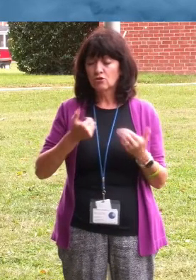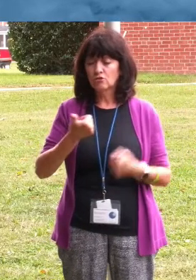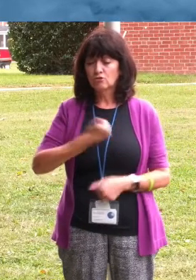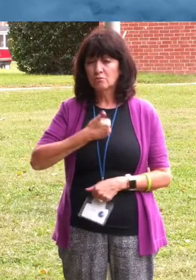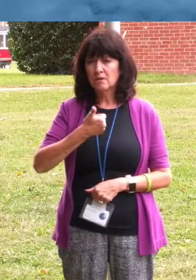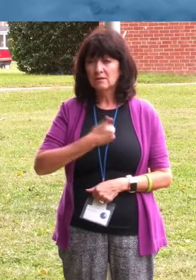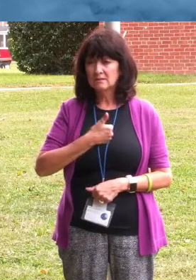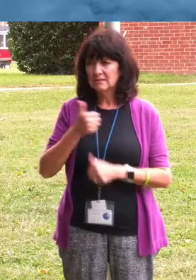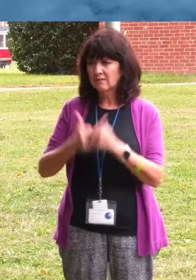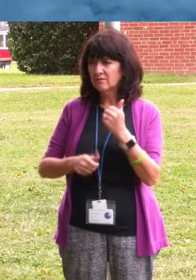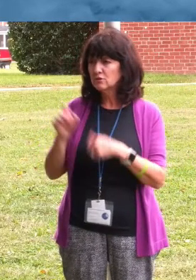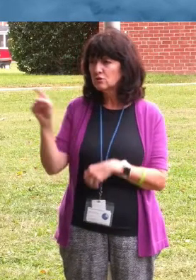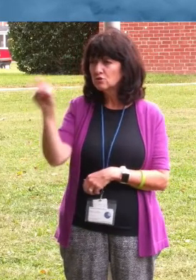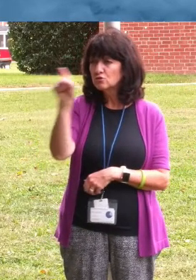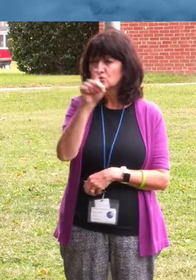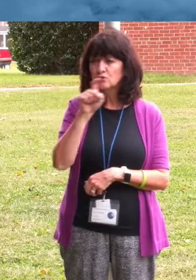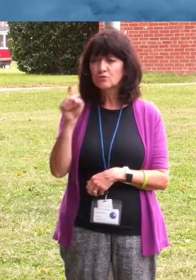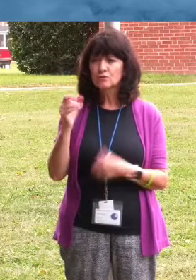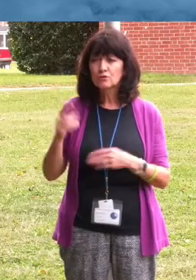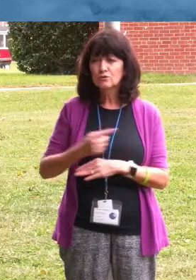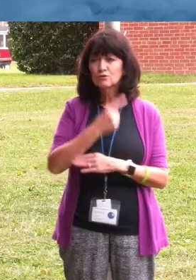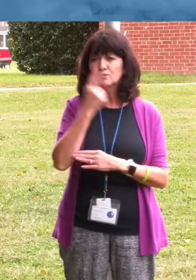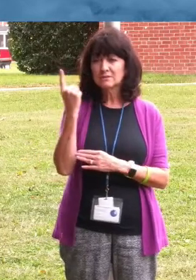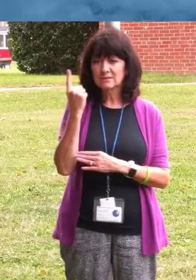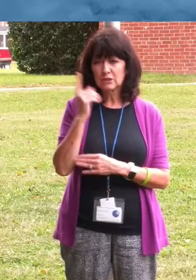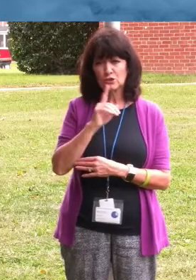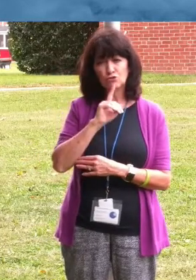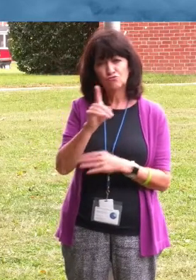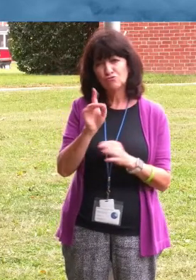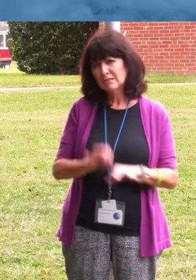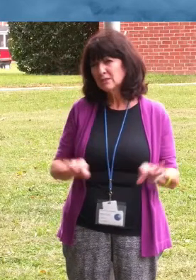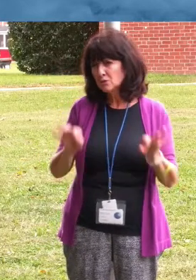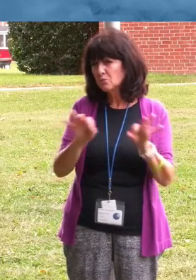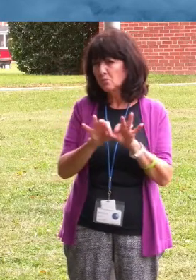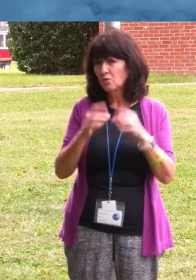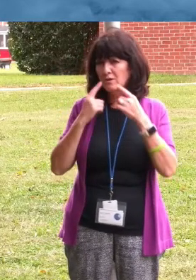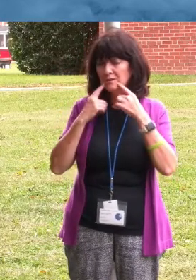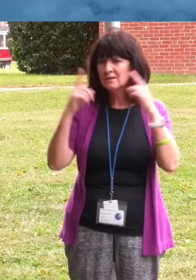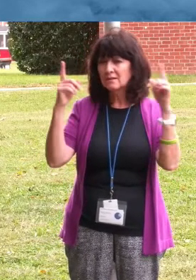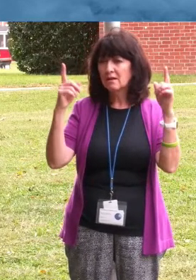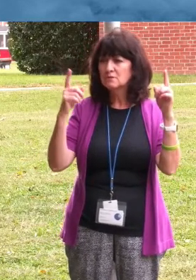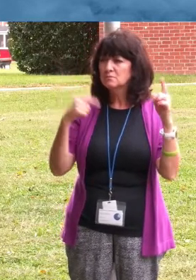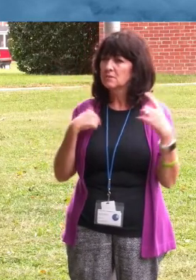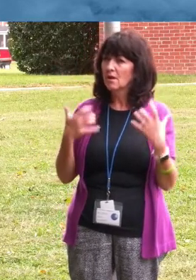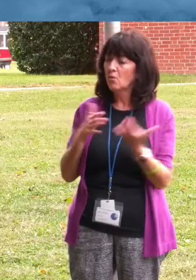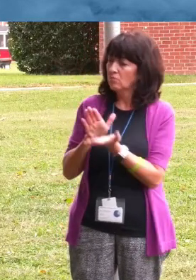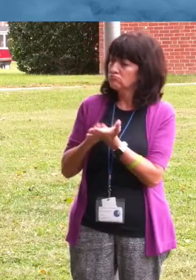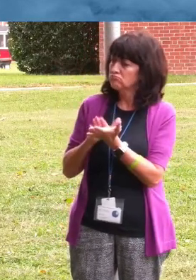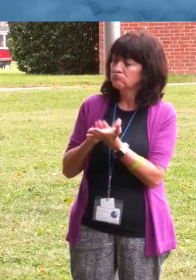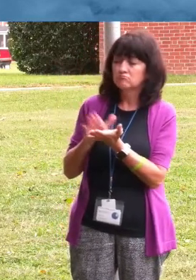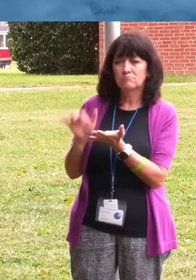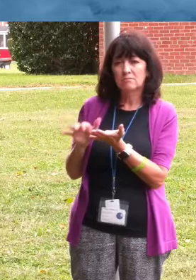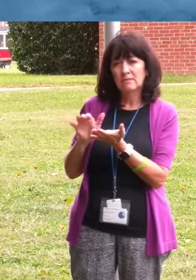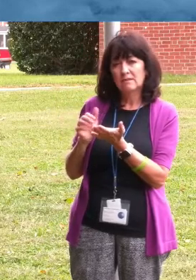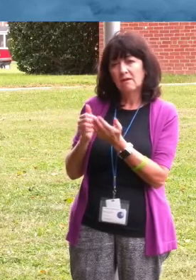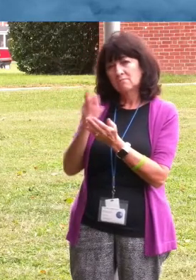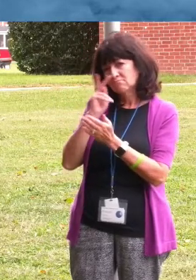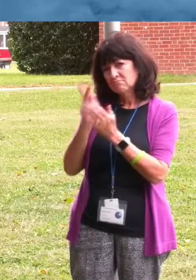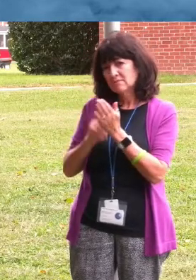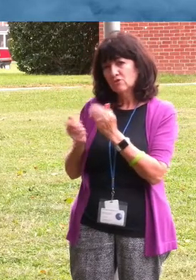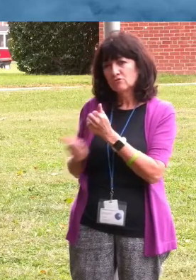each of you today, I think this is a very important announcement. I want to commend the Secretary, the Division